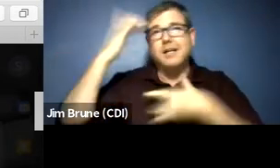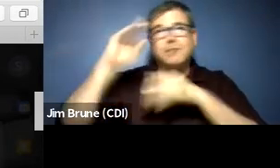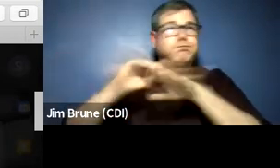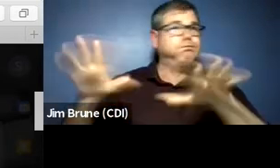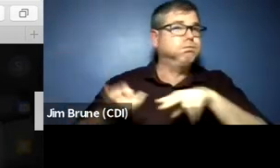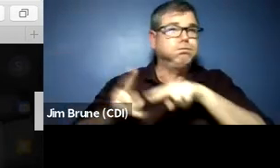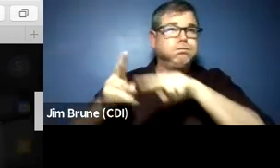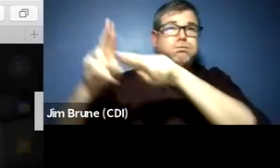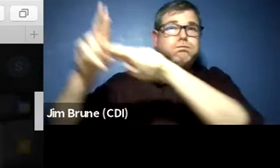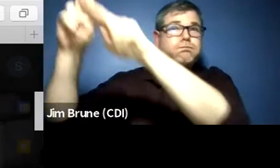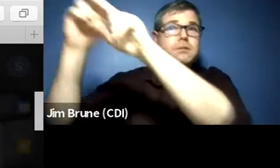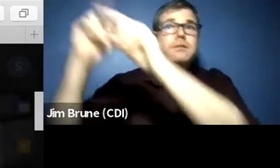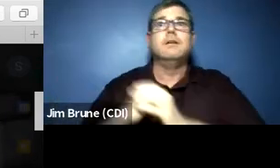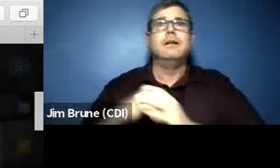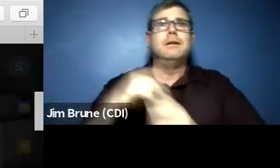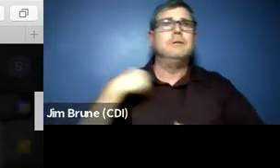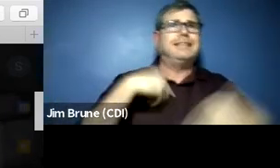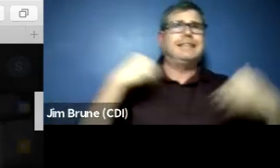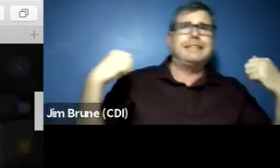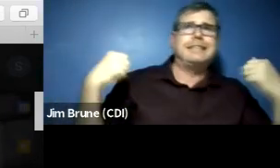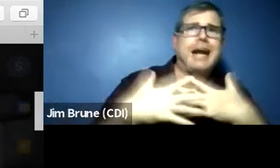and fearing for our lives, and we still are.